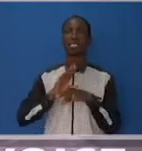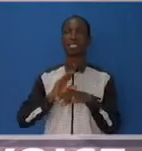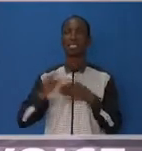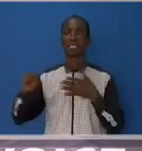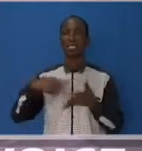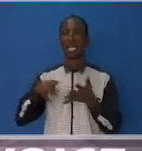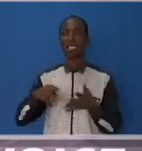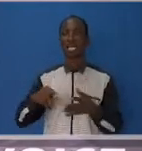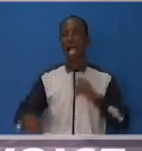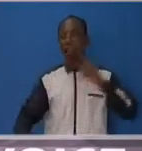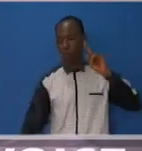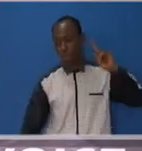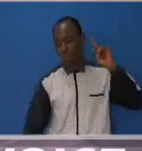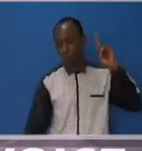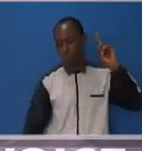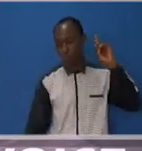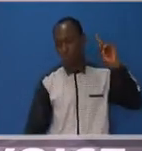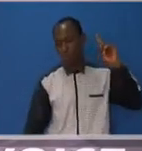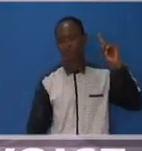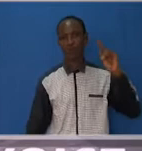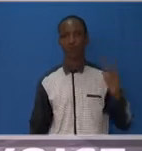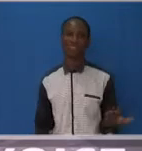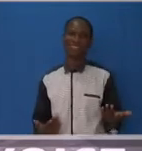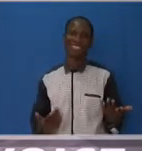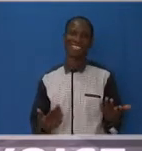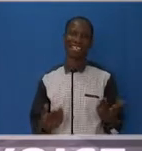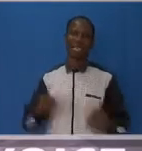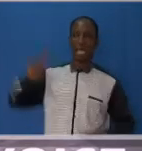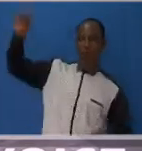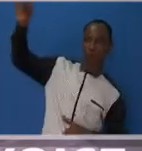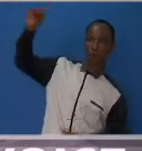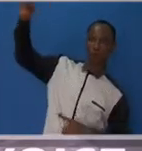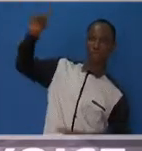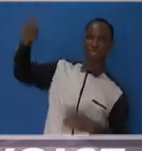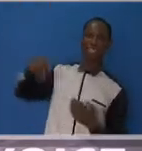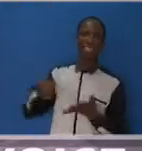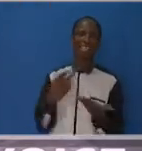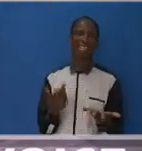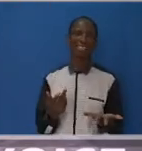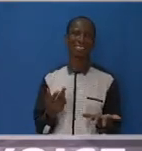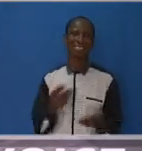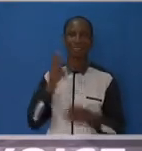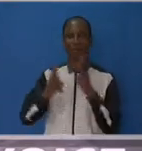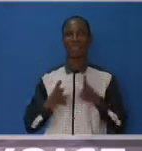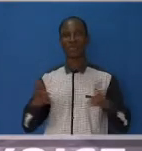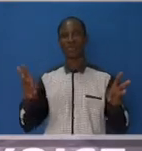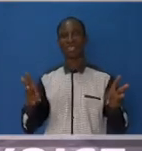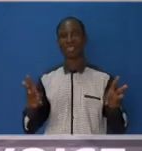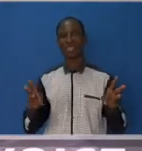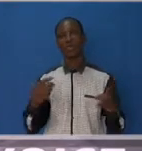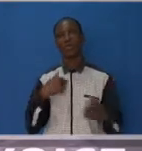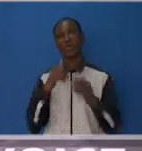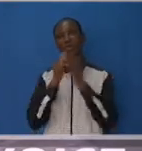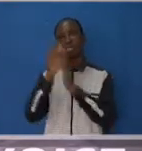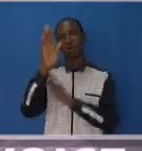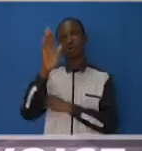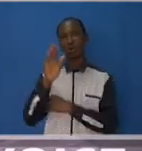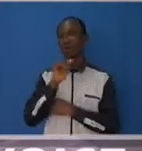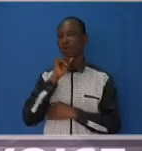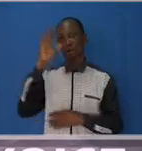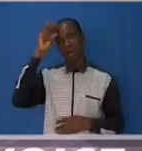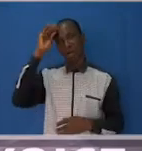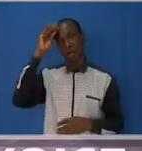ho na yankopon na yeso no anase nimpa na yepese yeso woni wan ria wadwene be